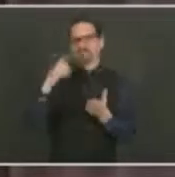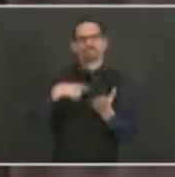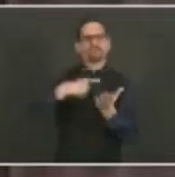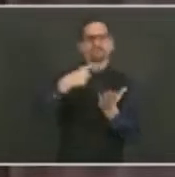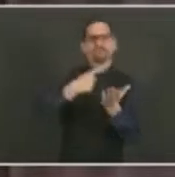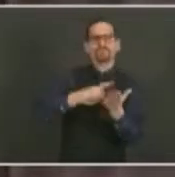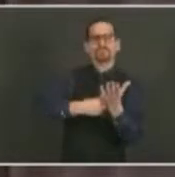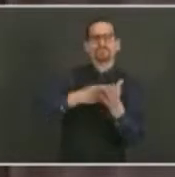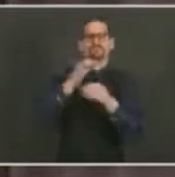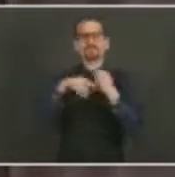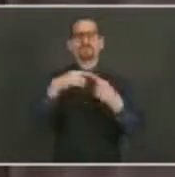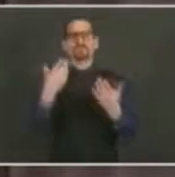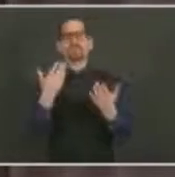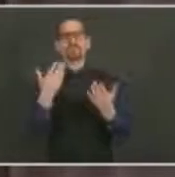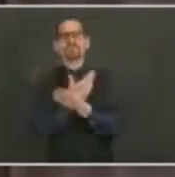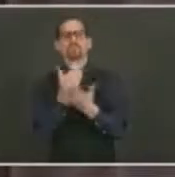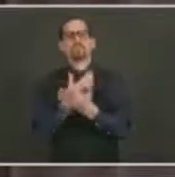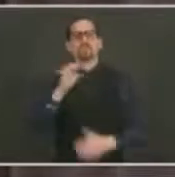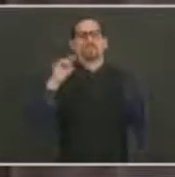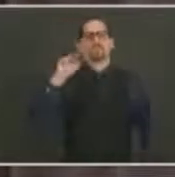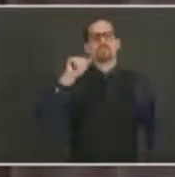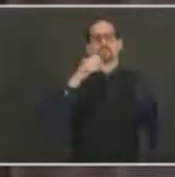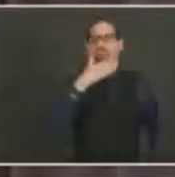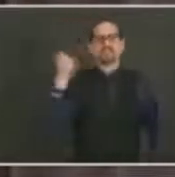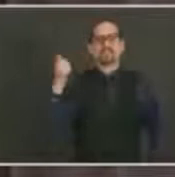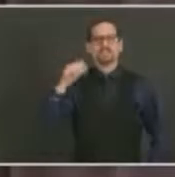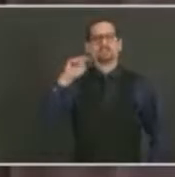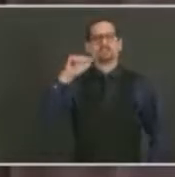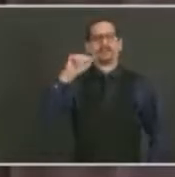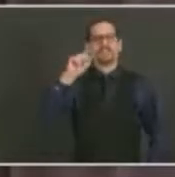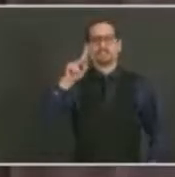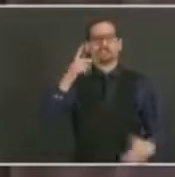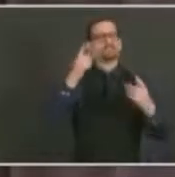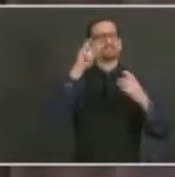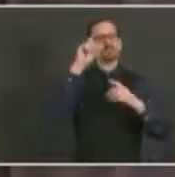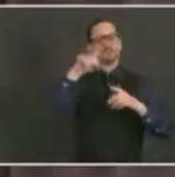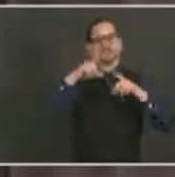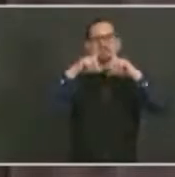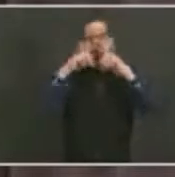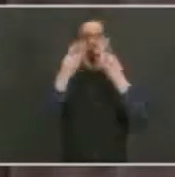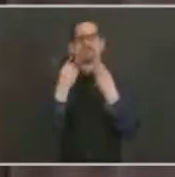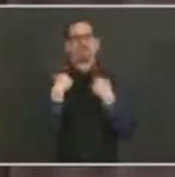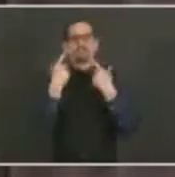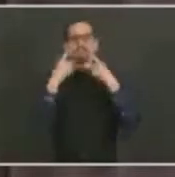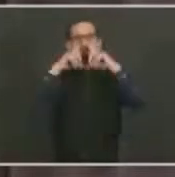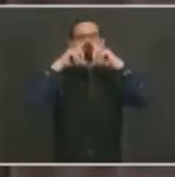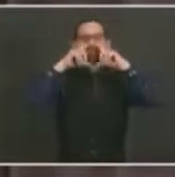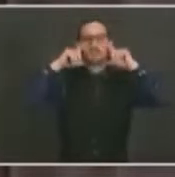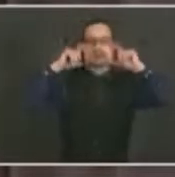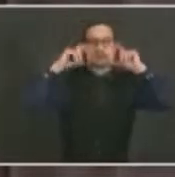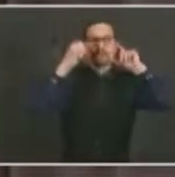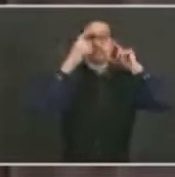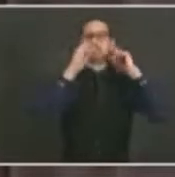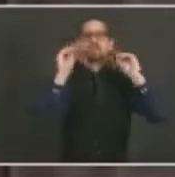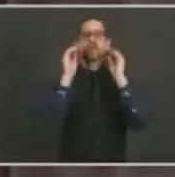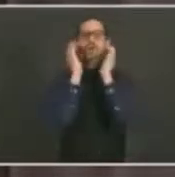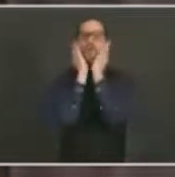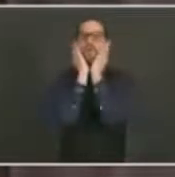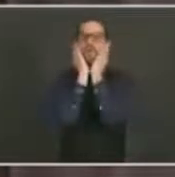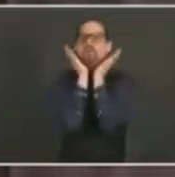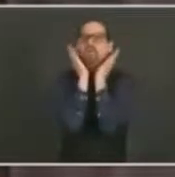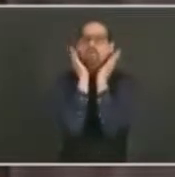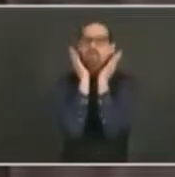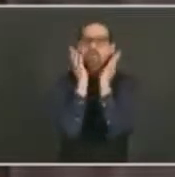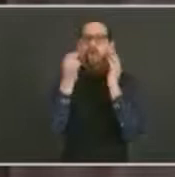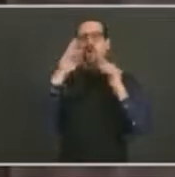your nose, mouth, and chin without any gaps. Cloth masks are good, but the best kinds